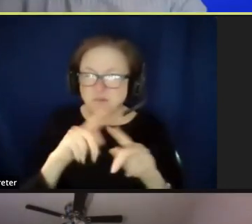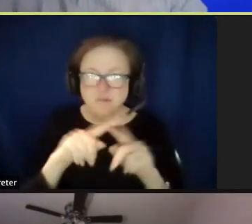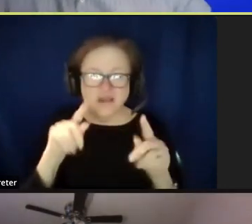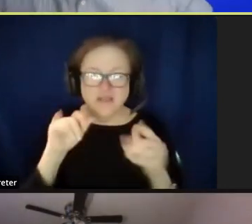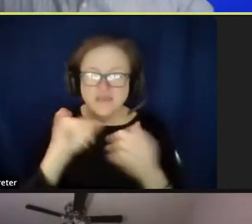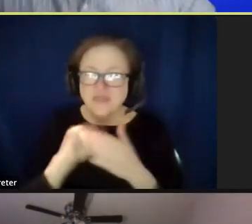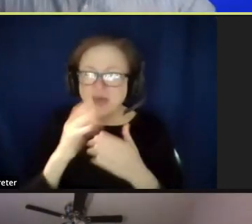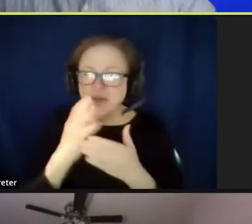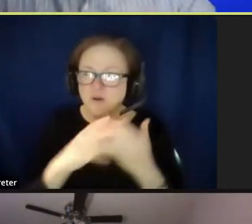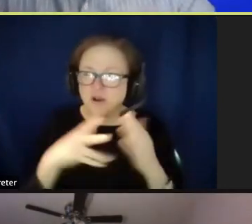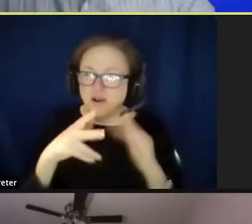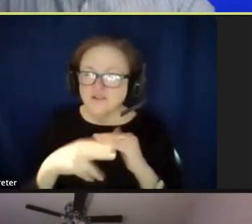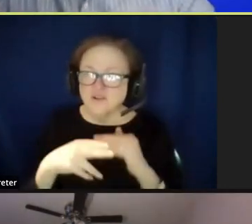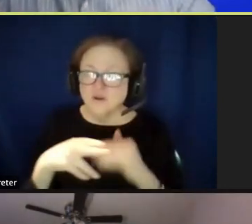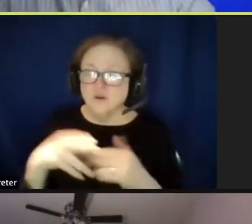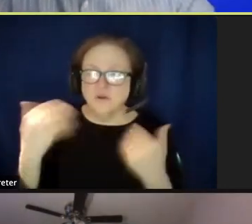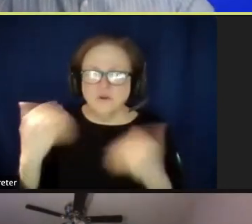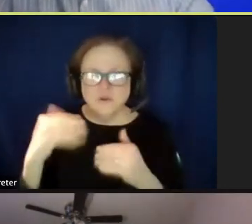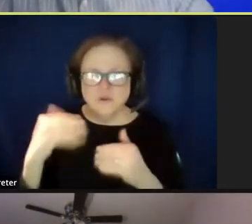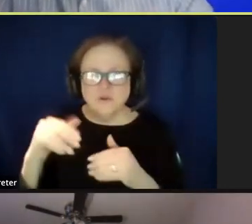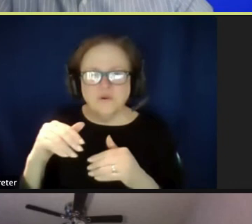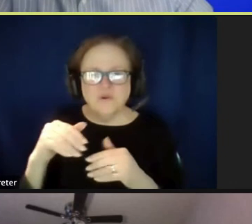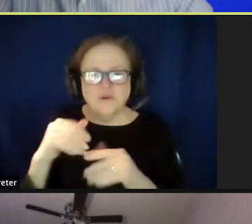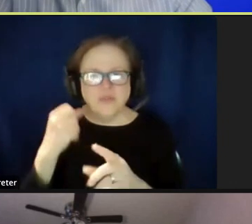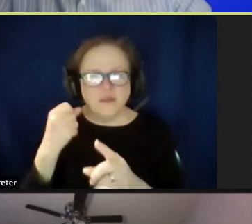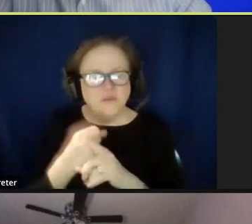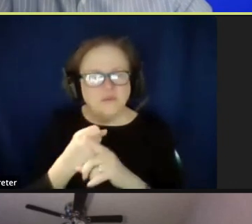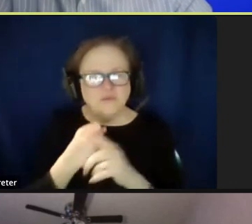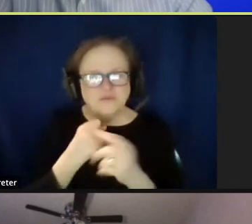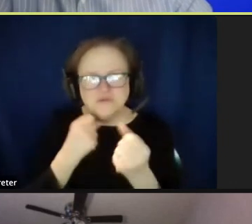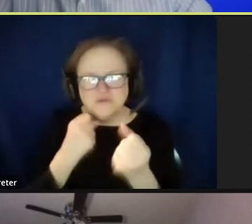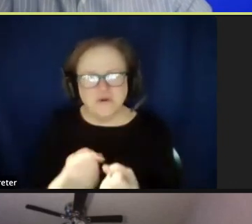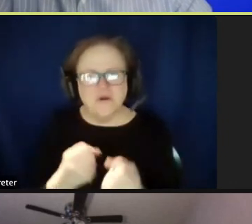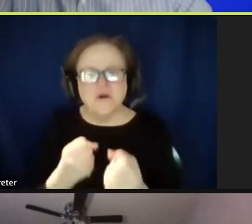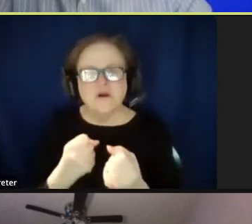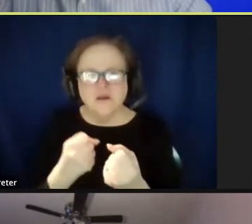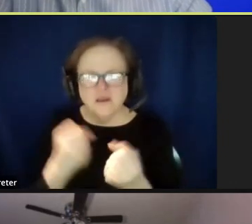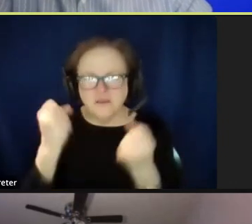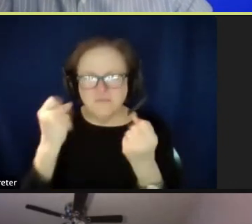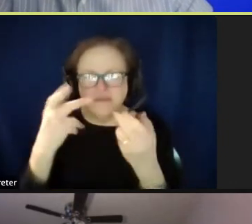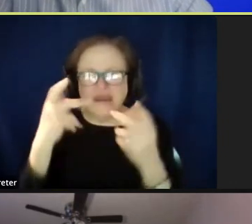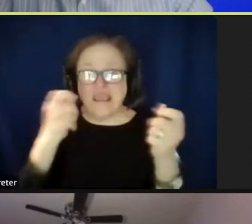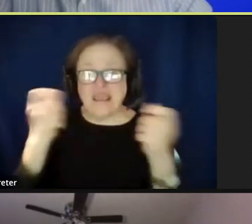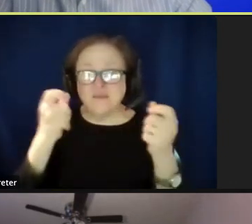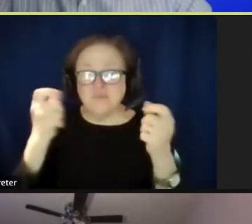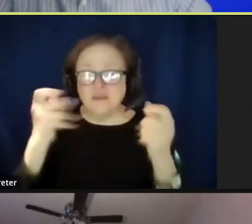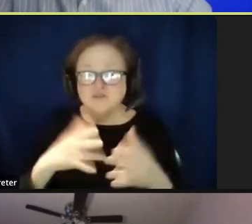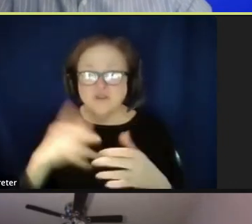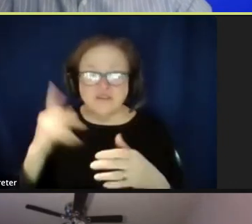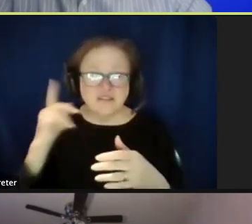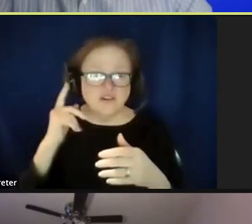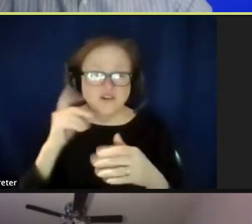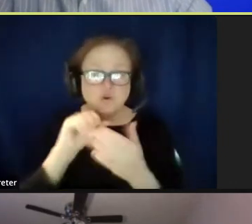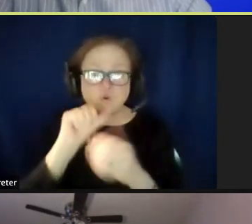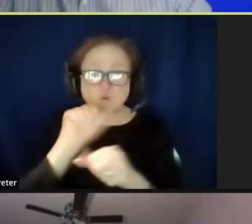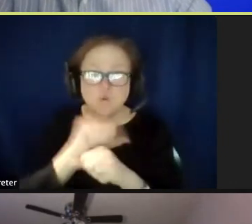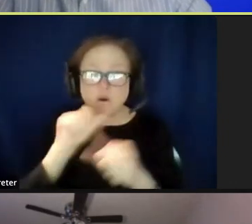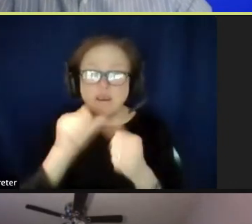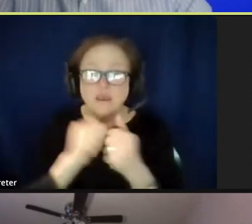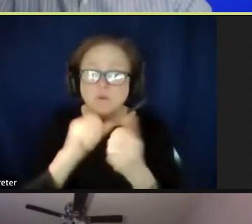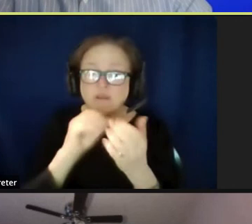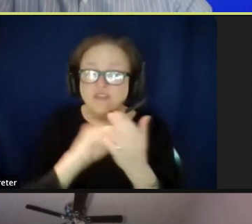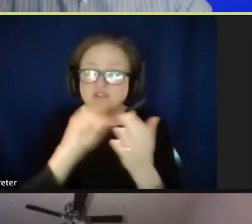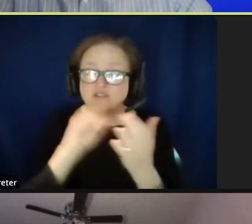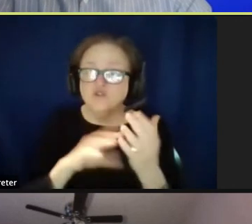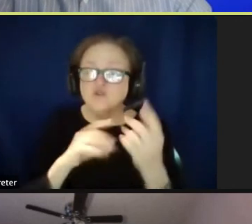Victor, I think that that is really profound for our students out there and our administrators out there to hear that when they're working with their students, what is the one thing that